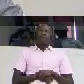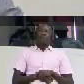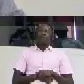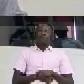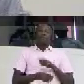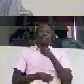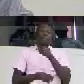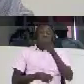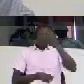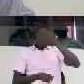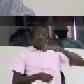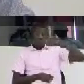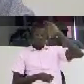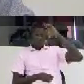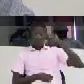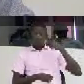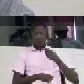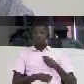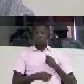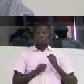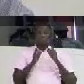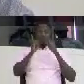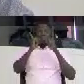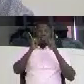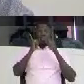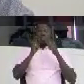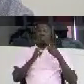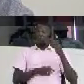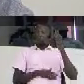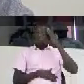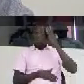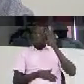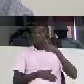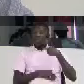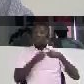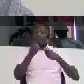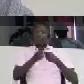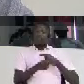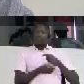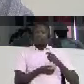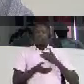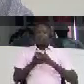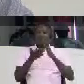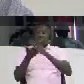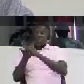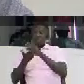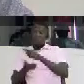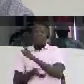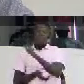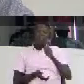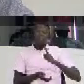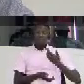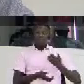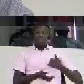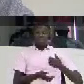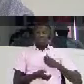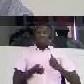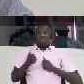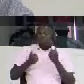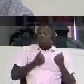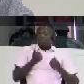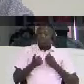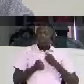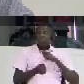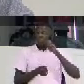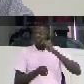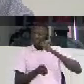The Commission was appalled to note that after sharing their painful experiences of sexual violence